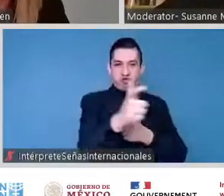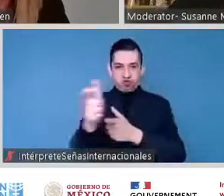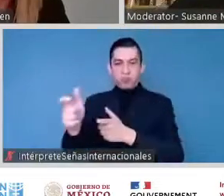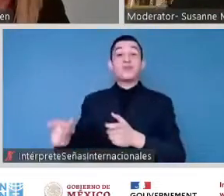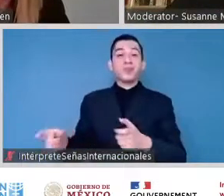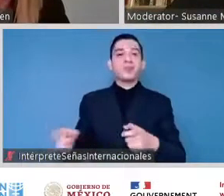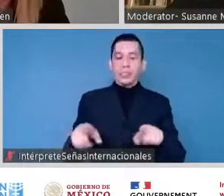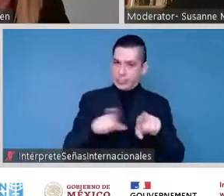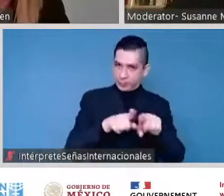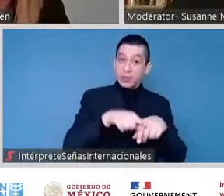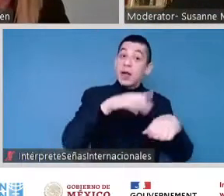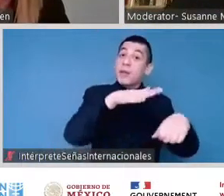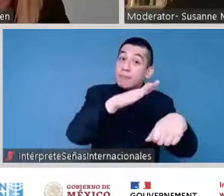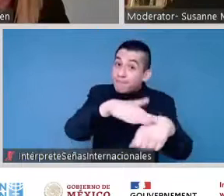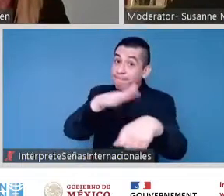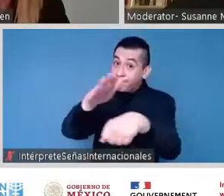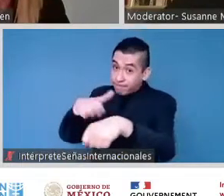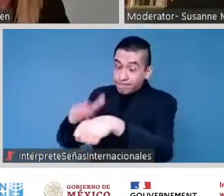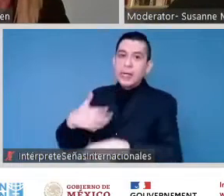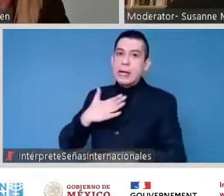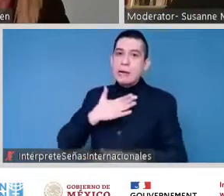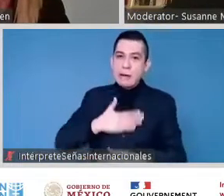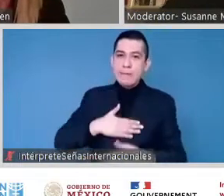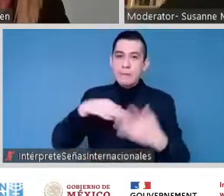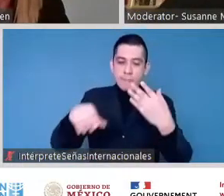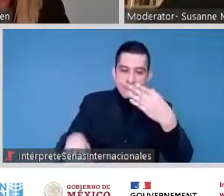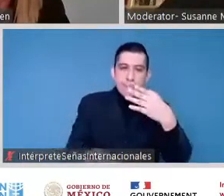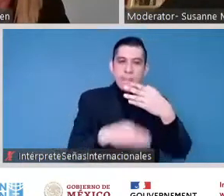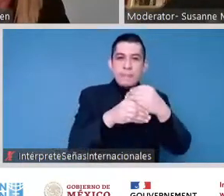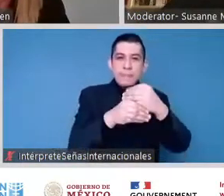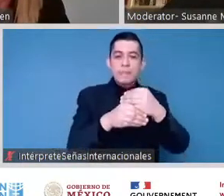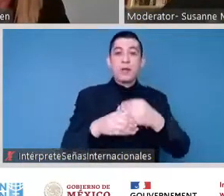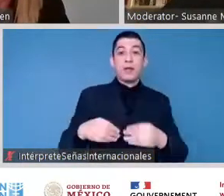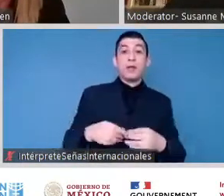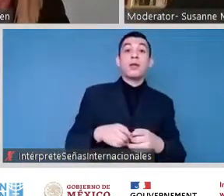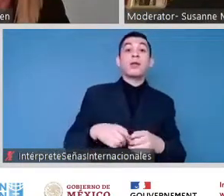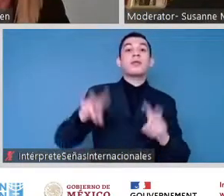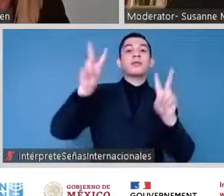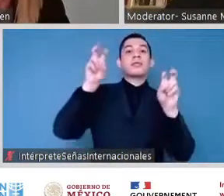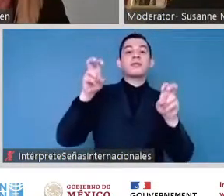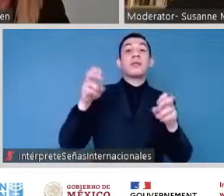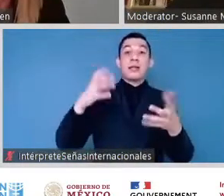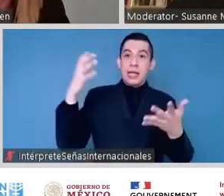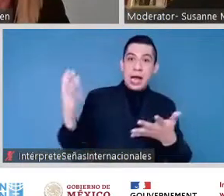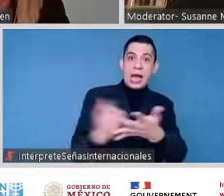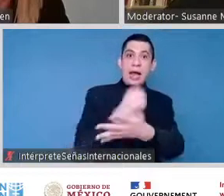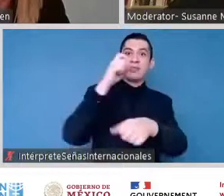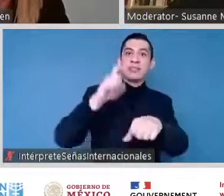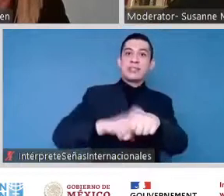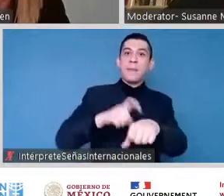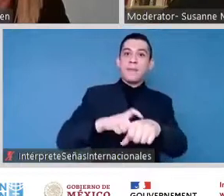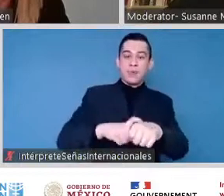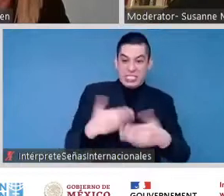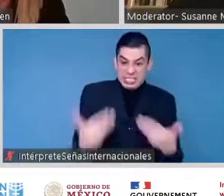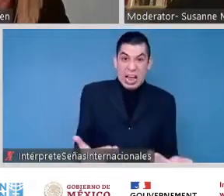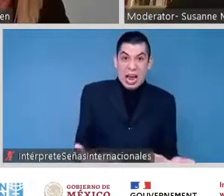to engage as multiple stakeholders as possible, to build partnerships, adopt new ways of thinking, and radical approaches towards